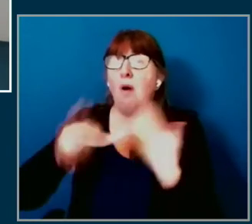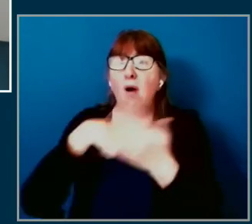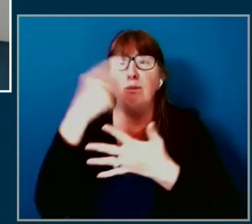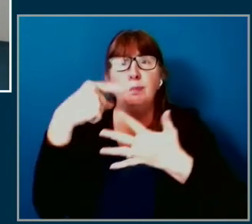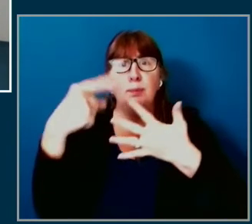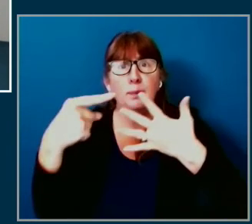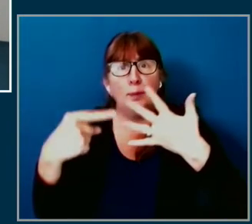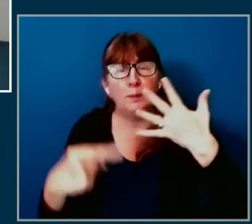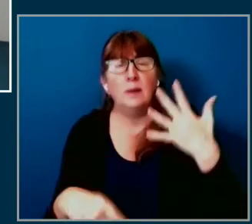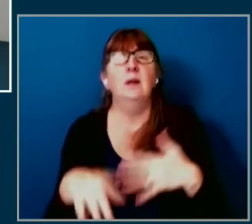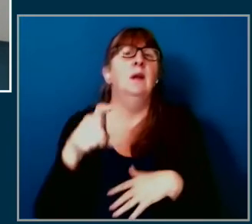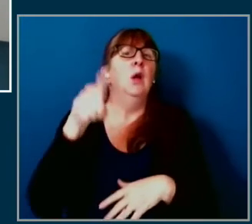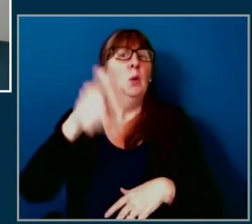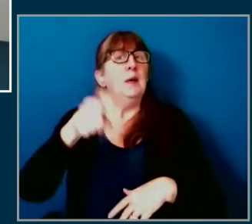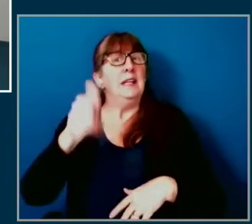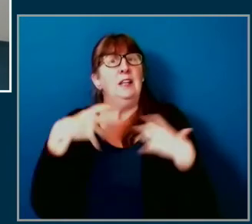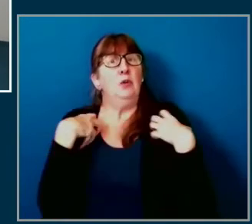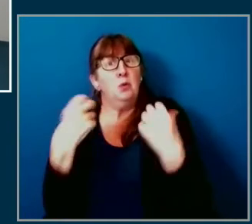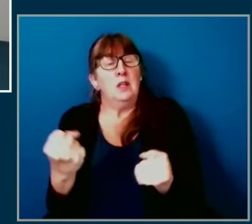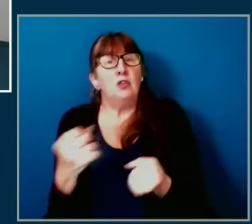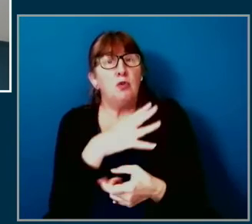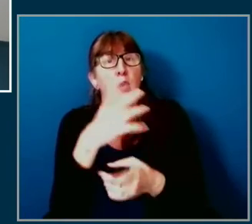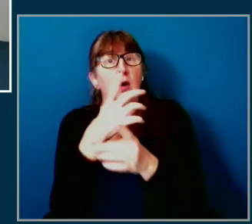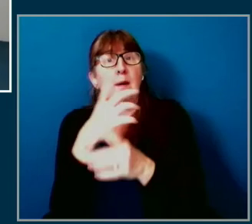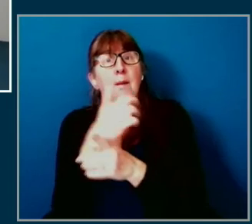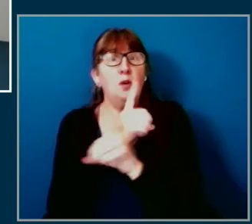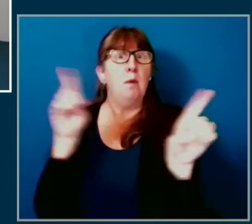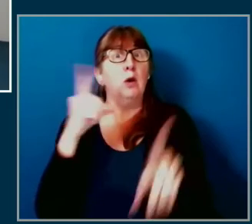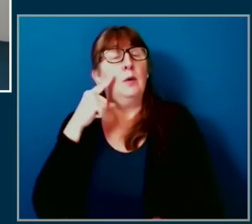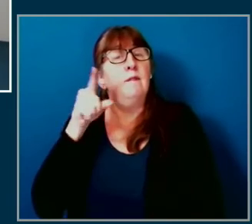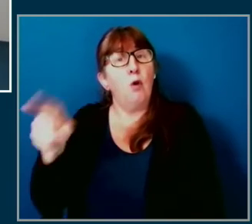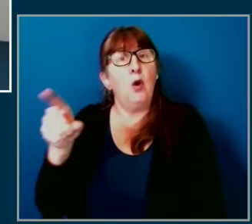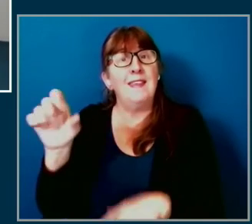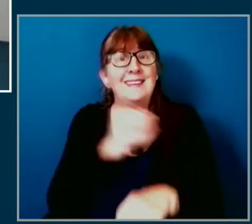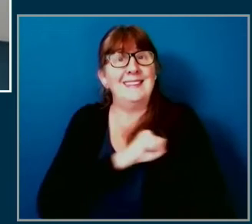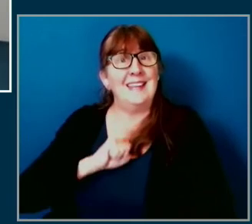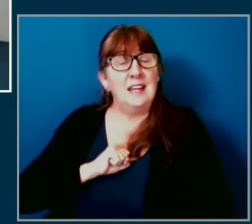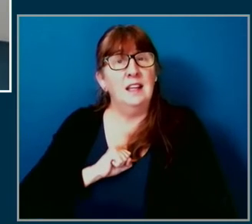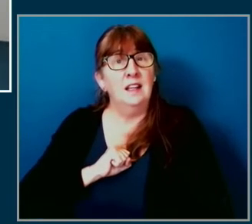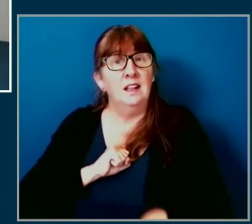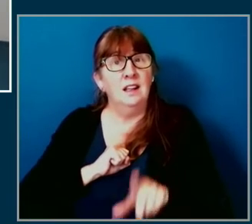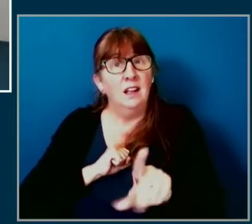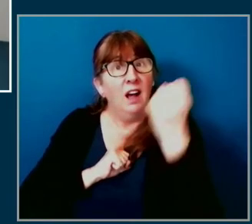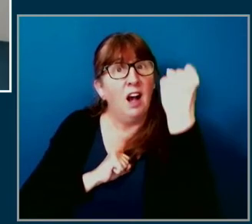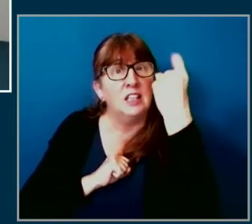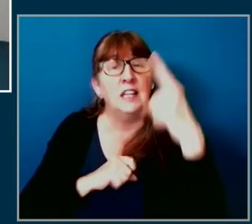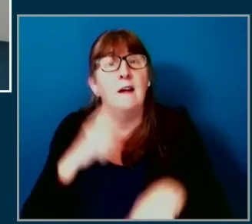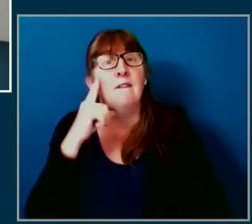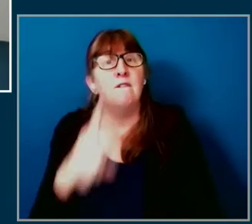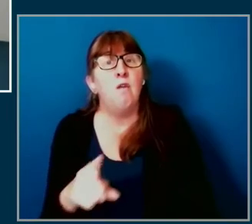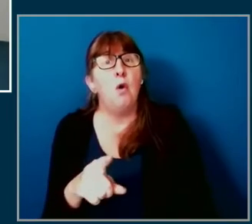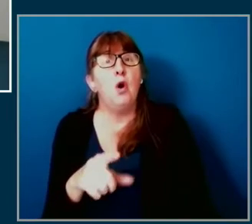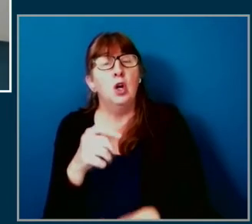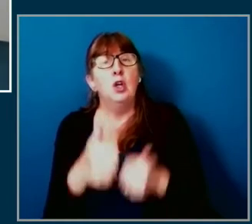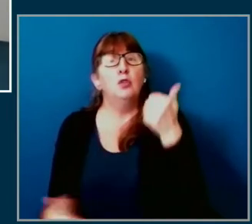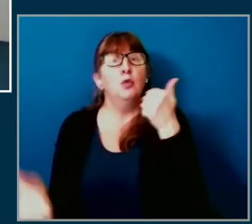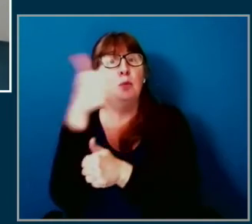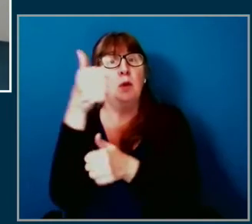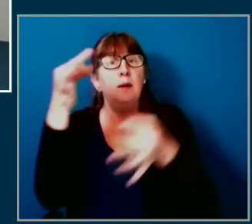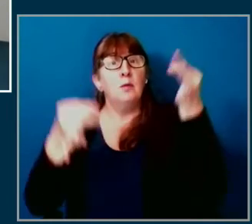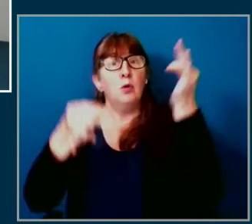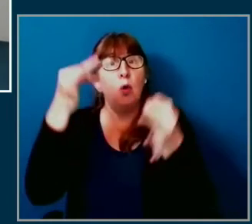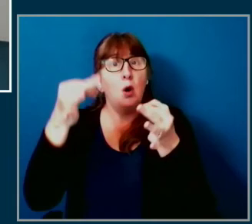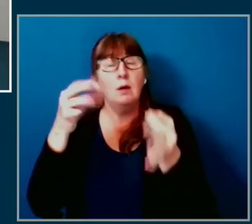democracy to the Senate. Think about this. To confirm a Supreme Court justice, it takes 51 votes. Tax